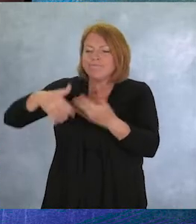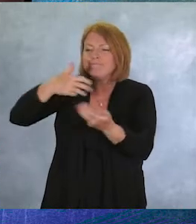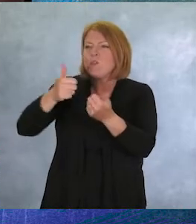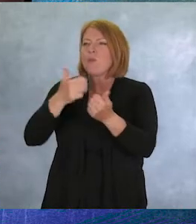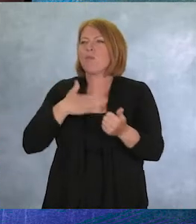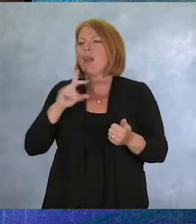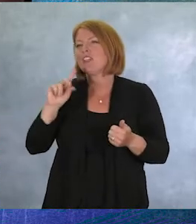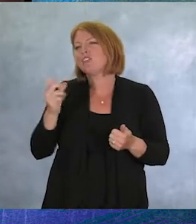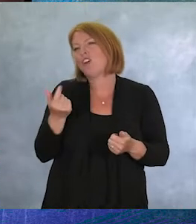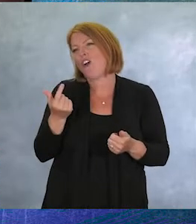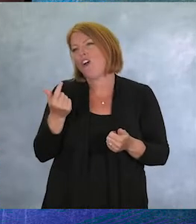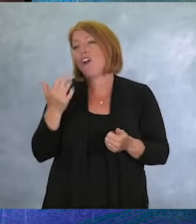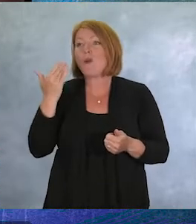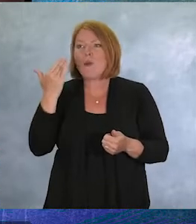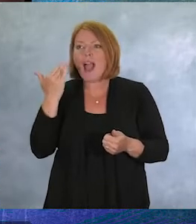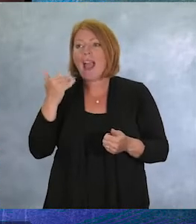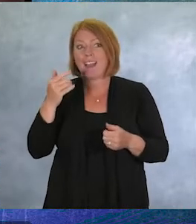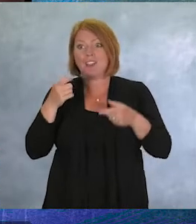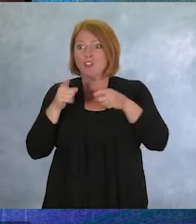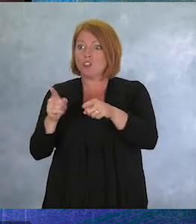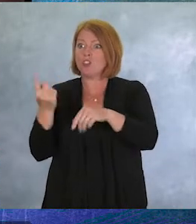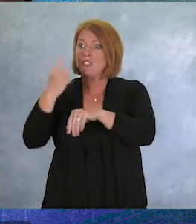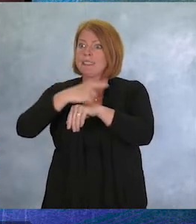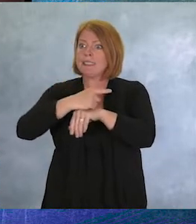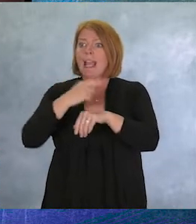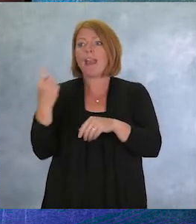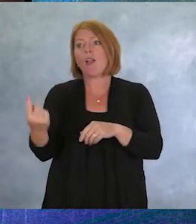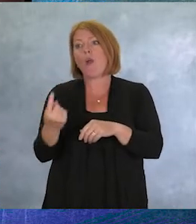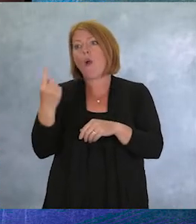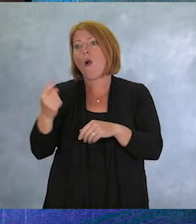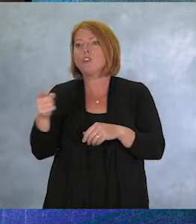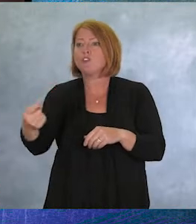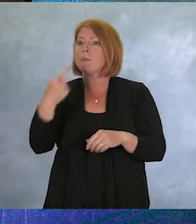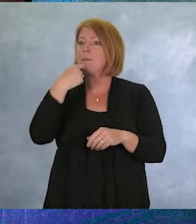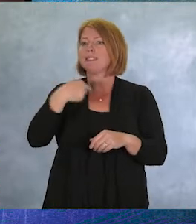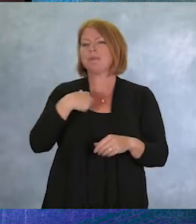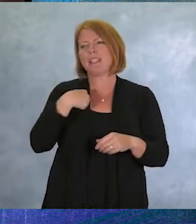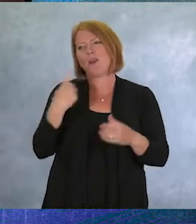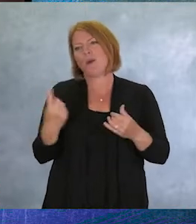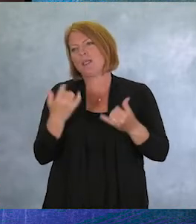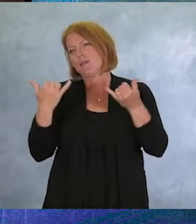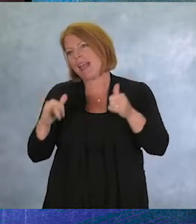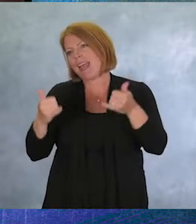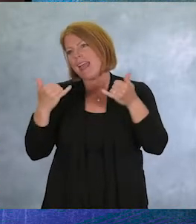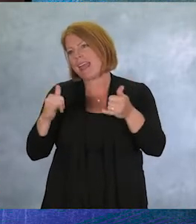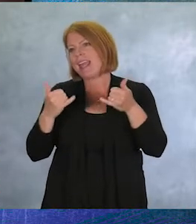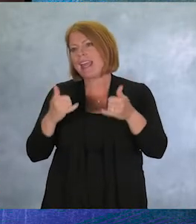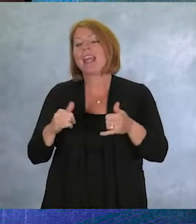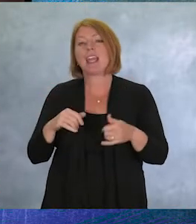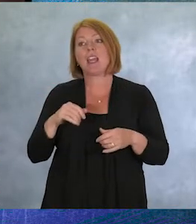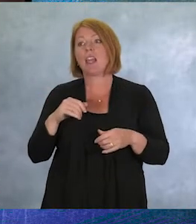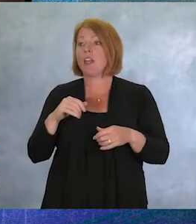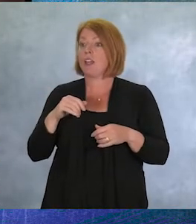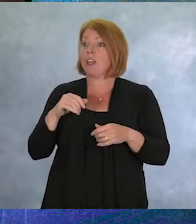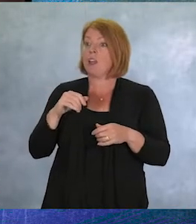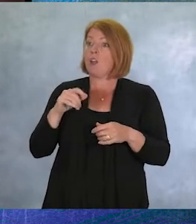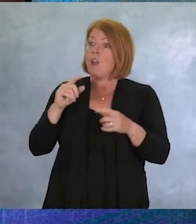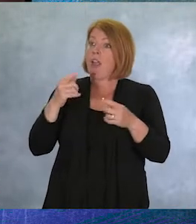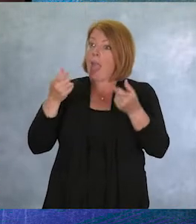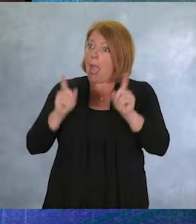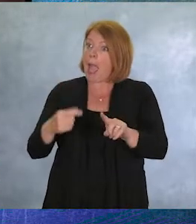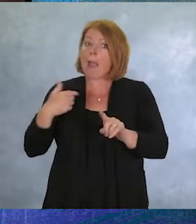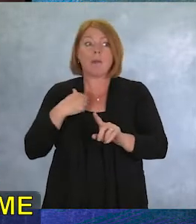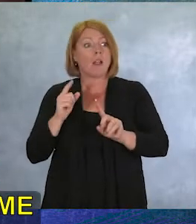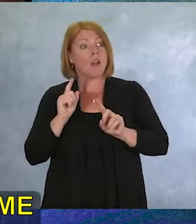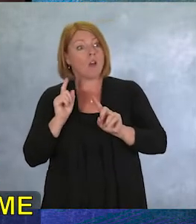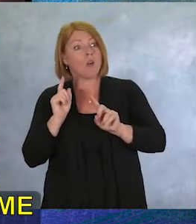like to like spend time with her because I know during the day she misses me and I play with my dog. Like when I get home,